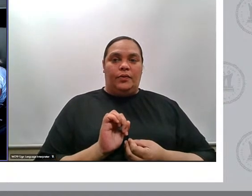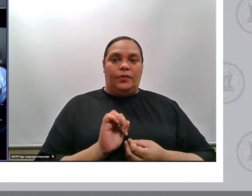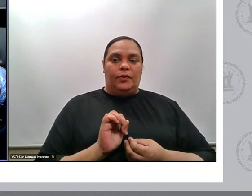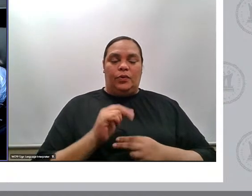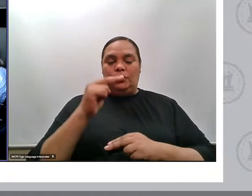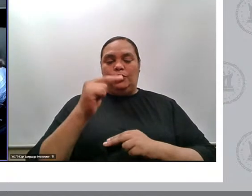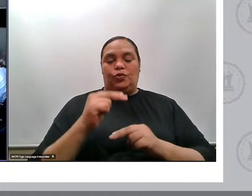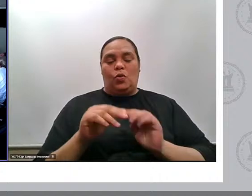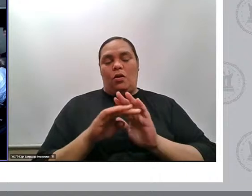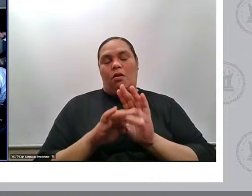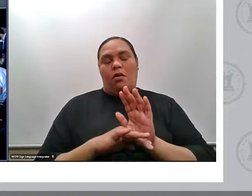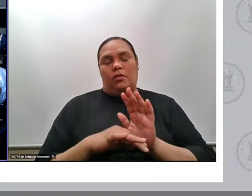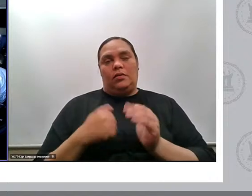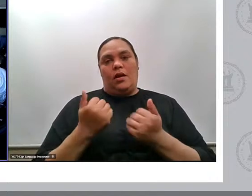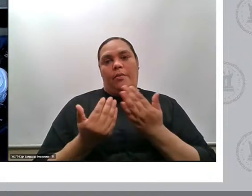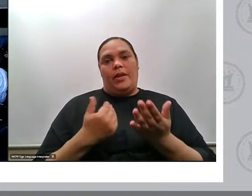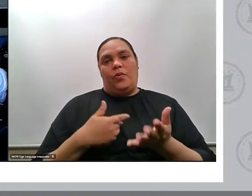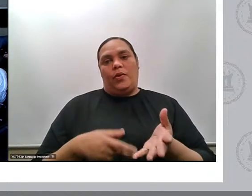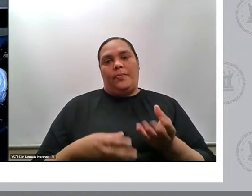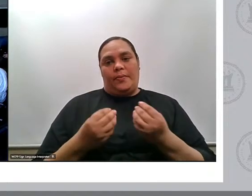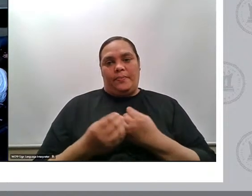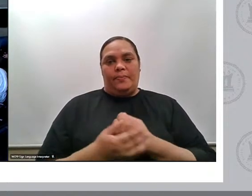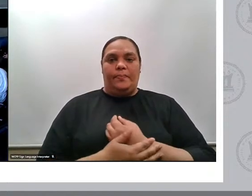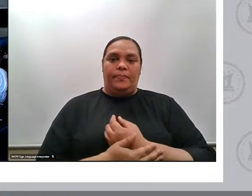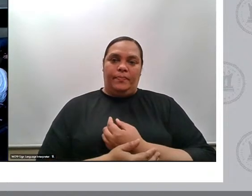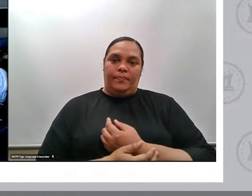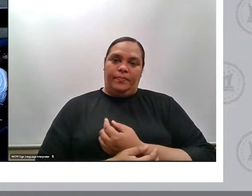shortlisted applications that were received.